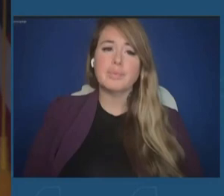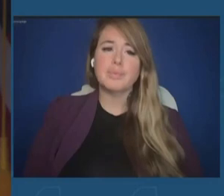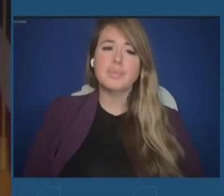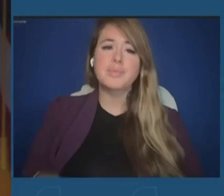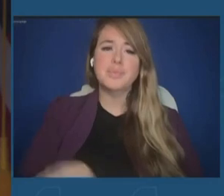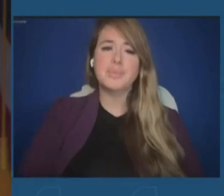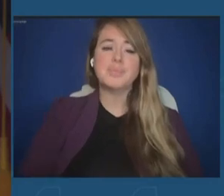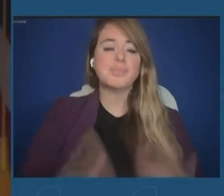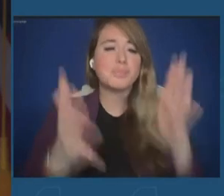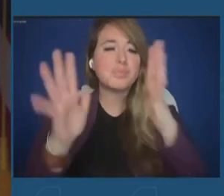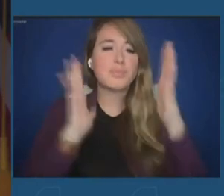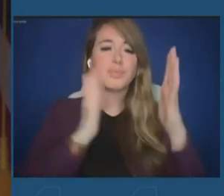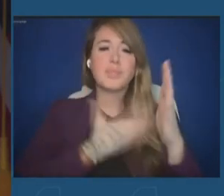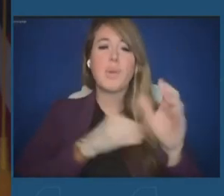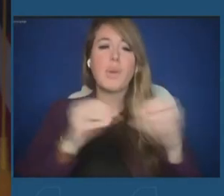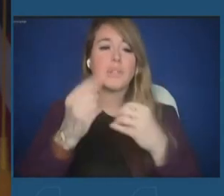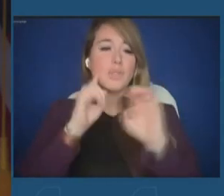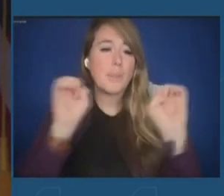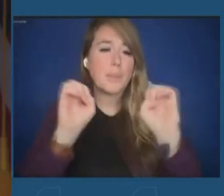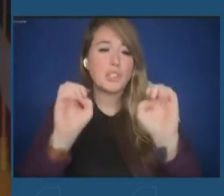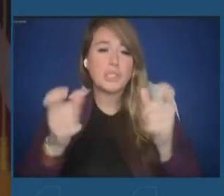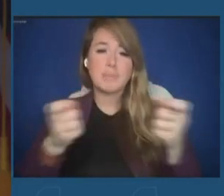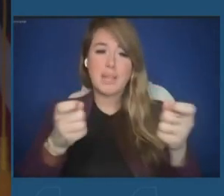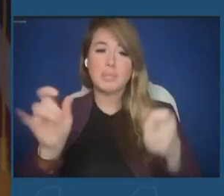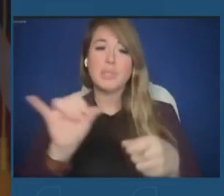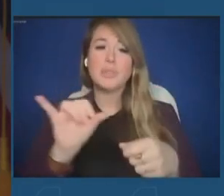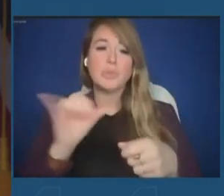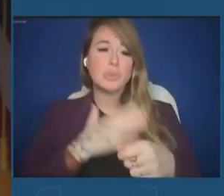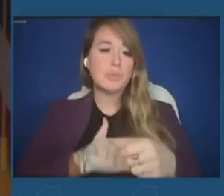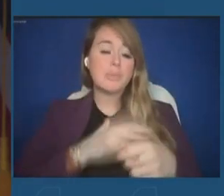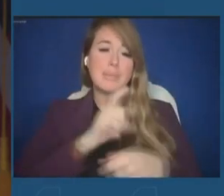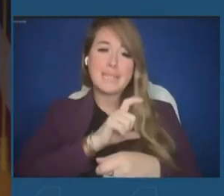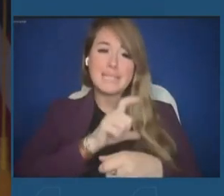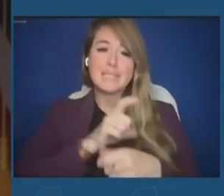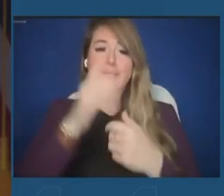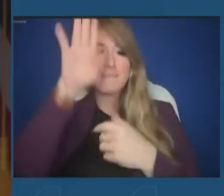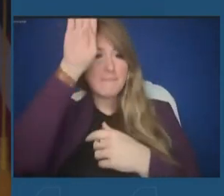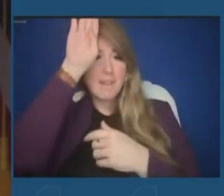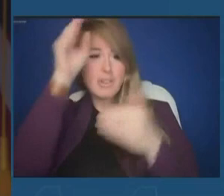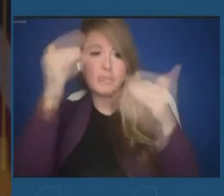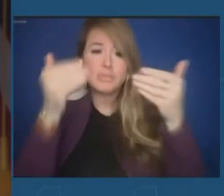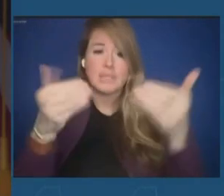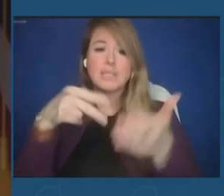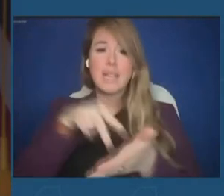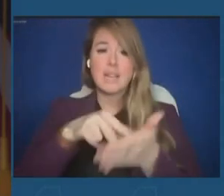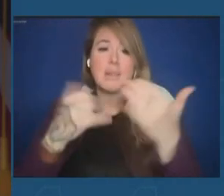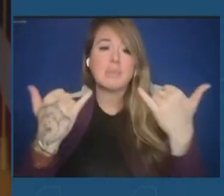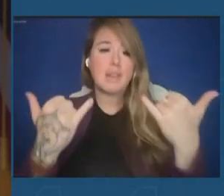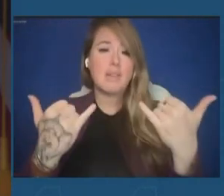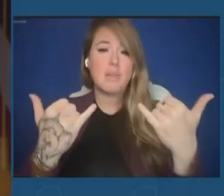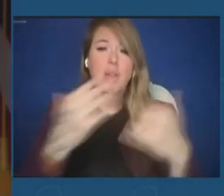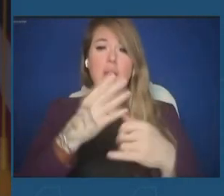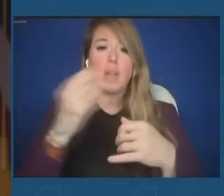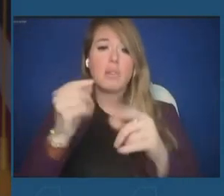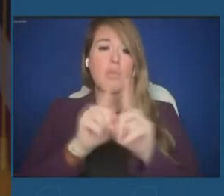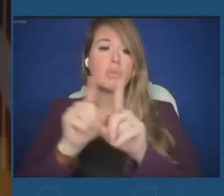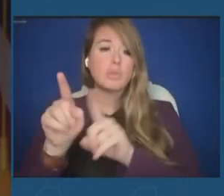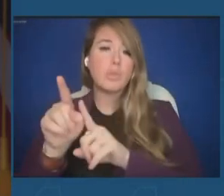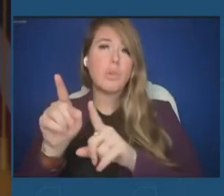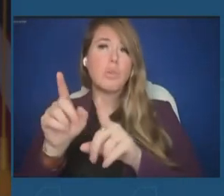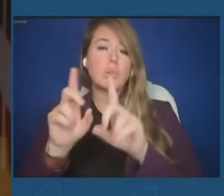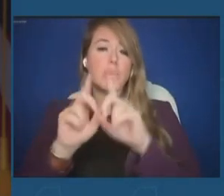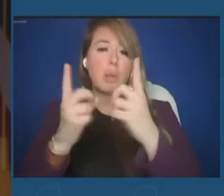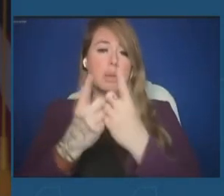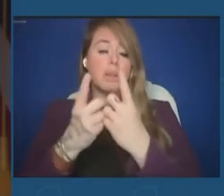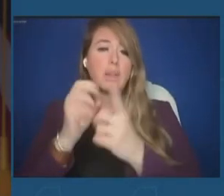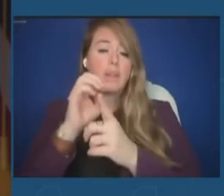Our Office of Emergency Management, Police and Fire, Stand Up Thruway Authority, Department of Environmental Conservation,